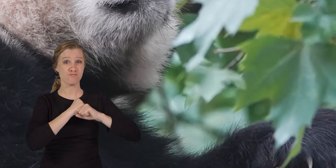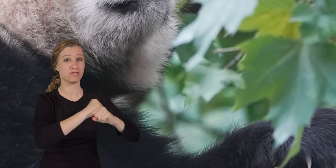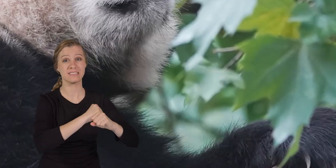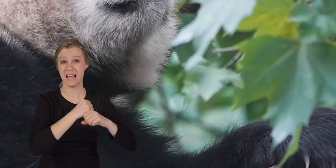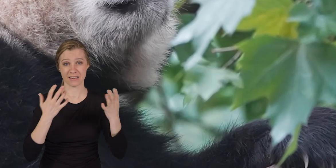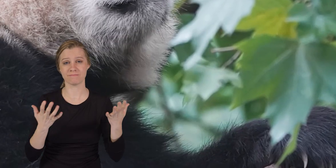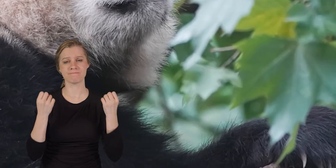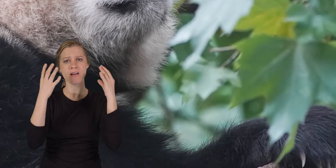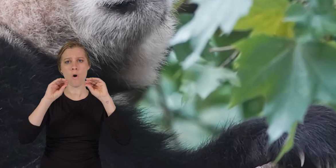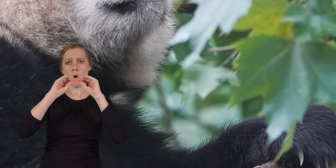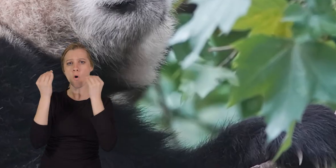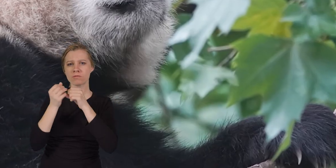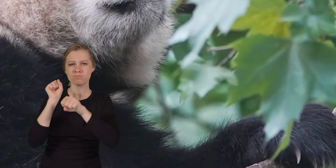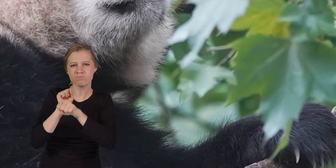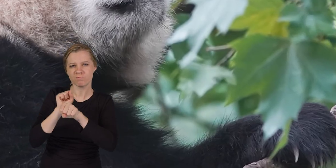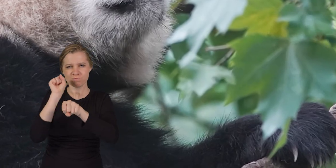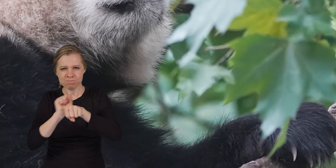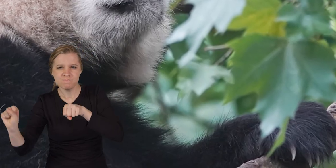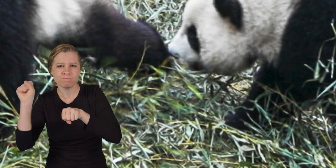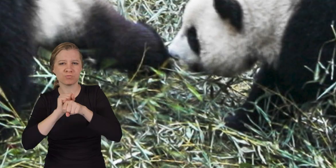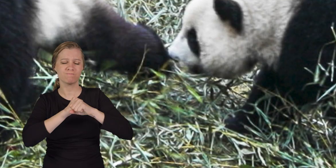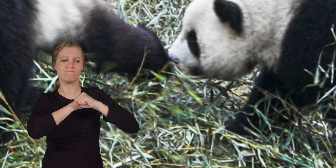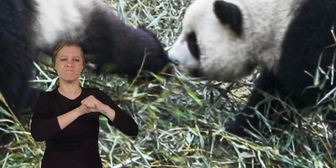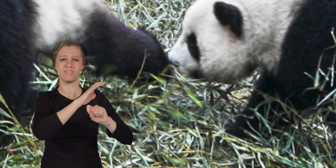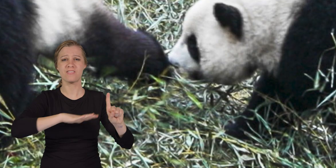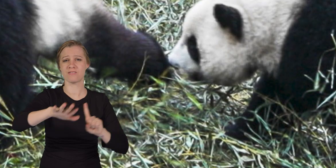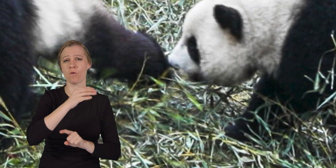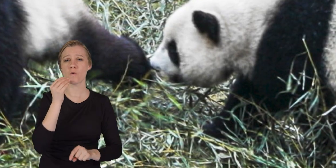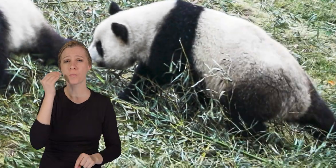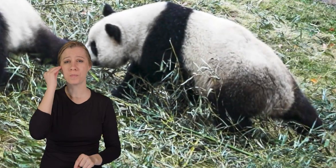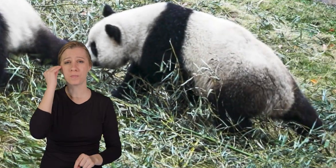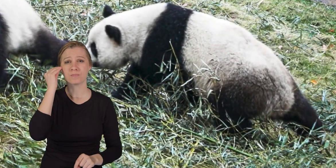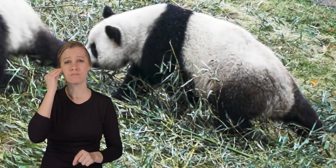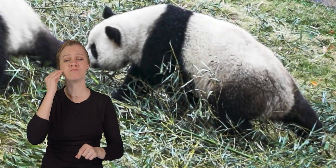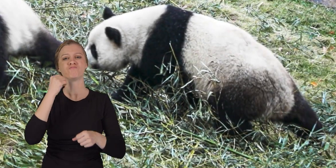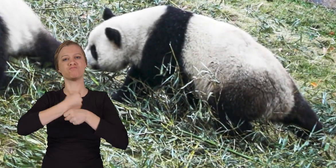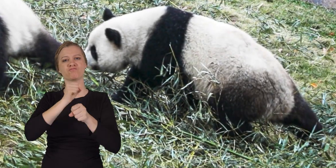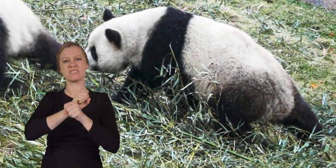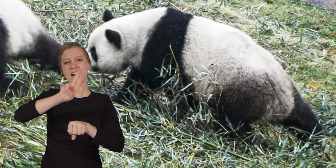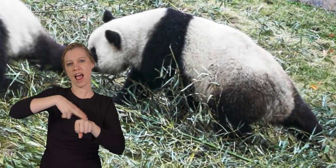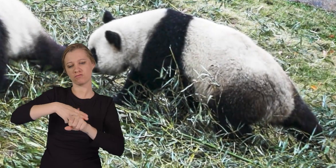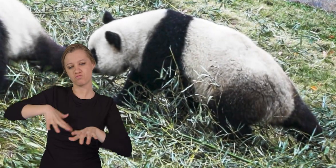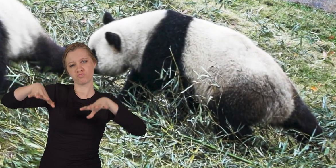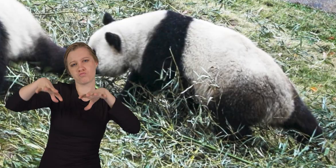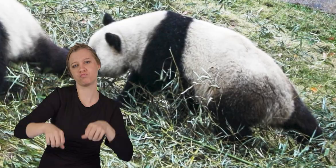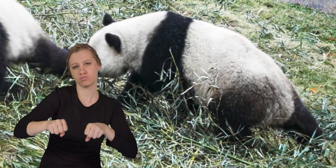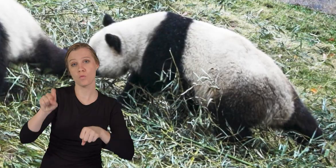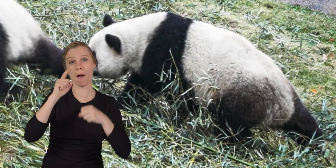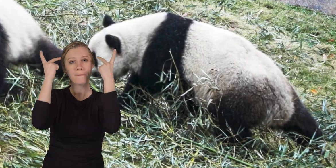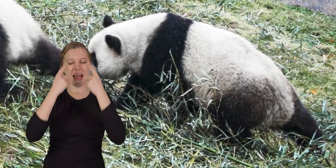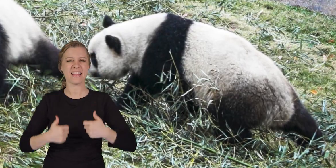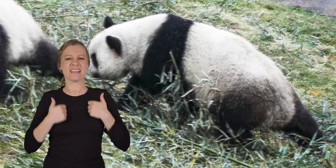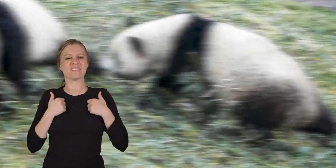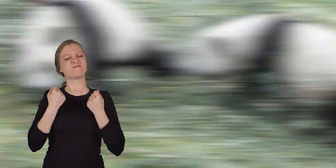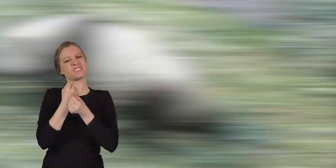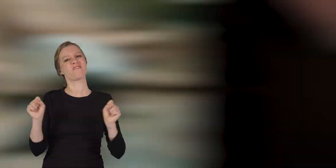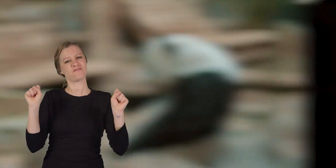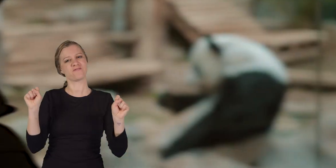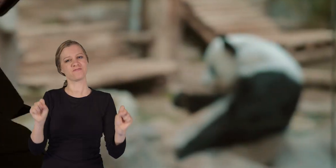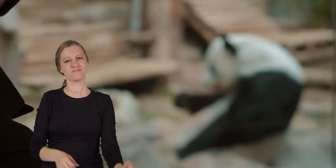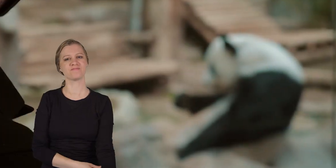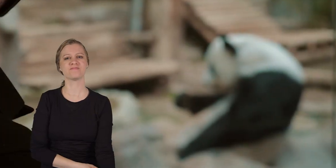many organizations work hard to save their habitats and create nature reserves where pandas can live safely.